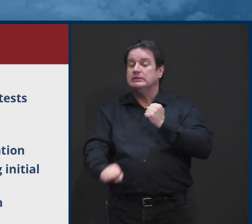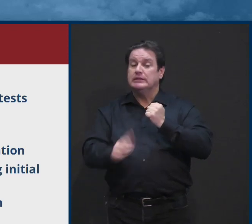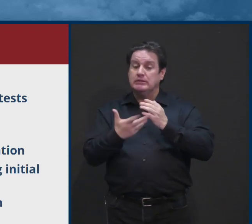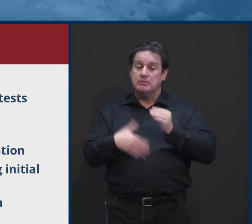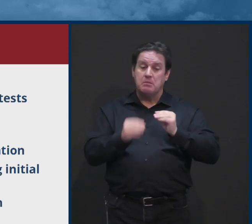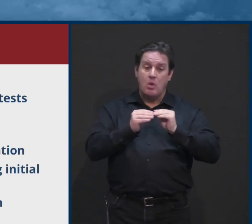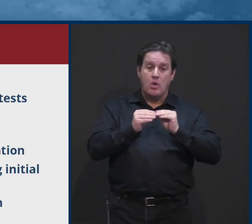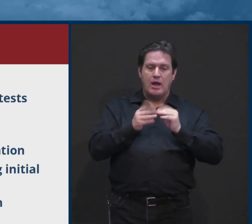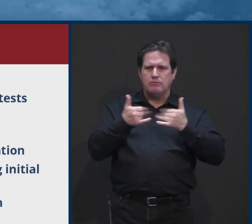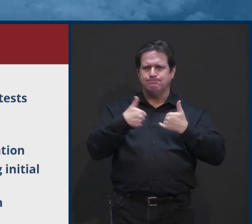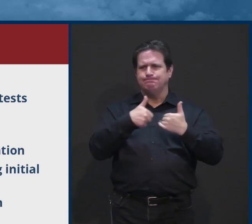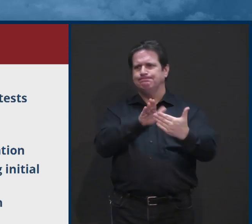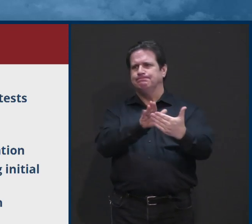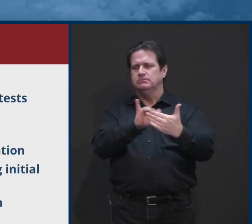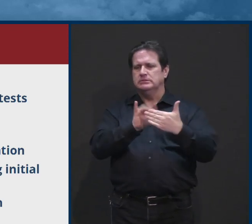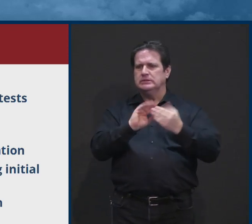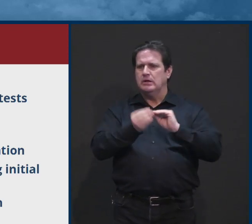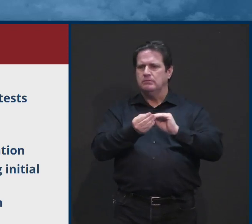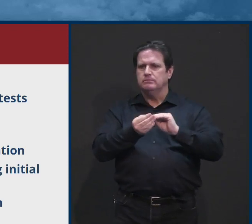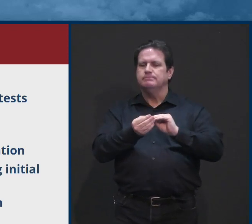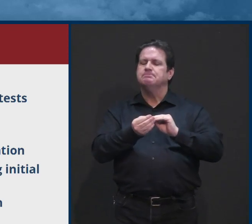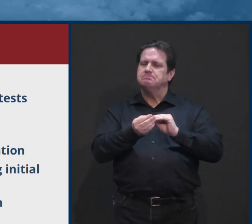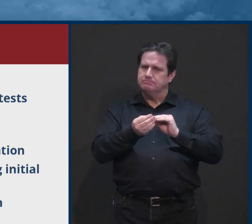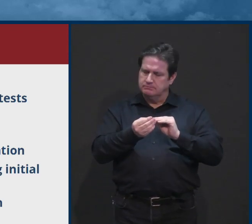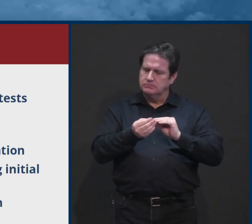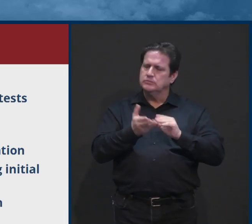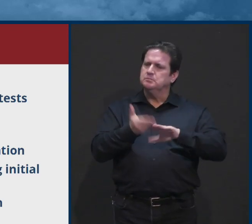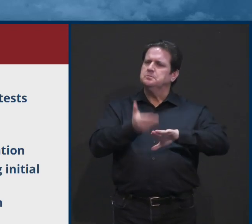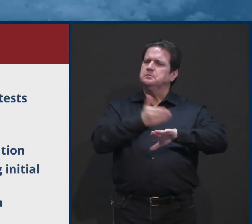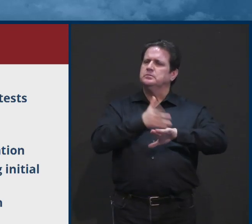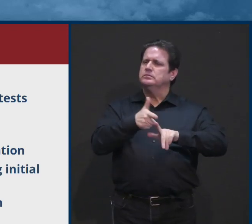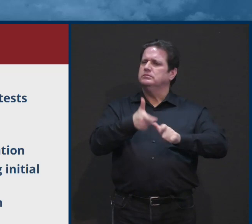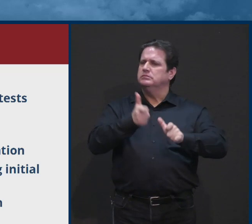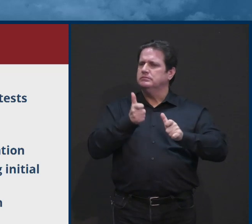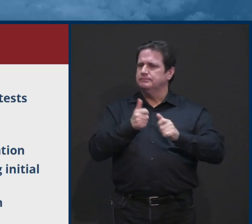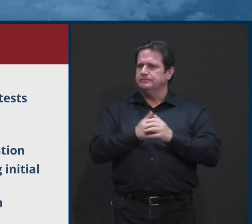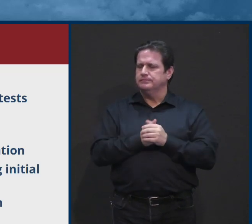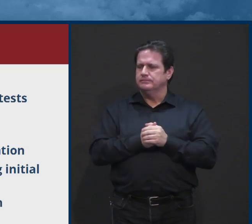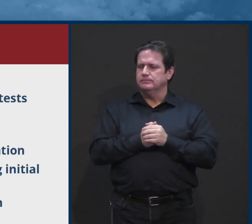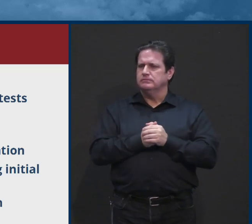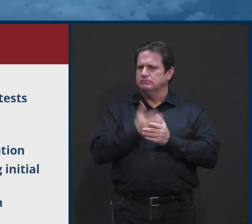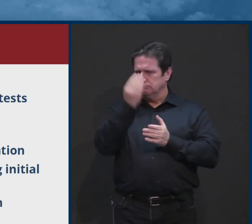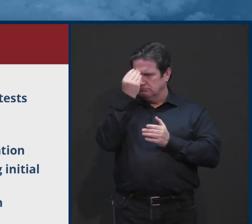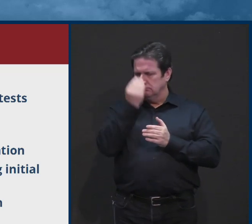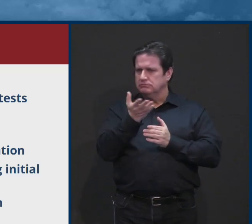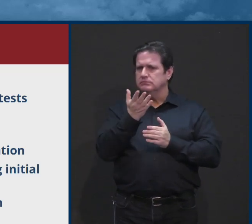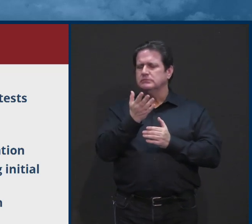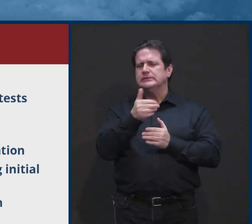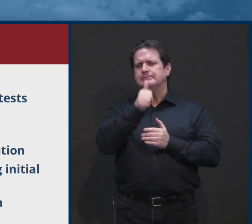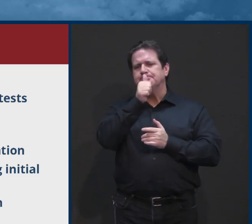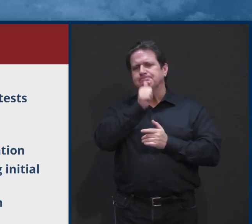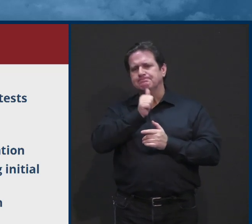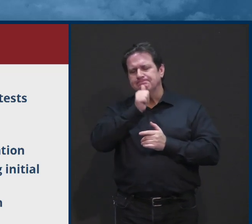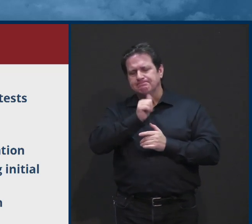place to address that, and that should be improving very quickly. But again, we just want people to be patient and